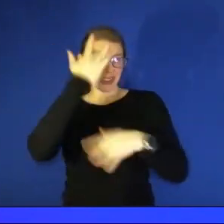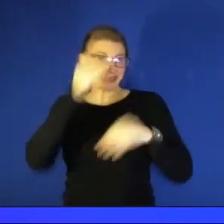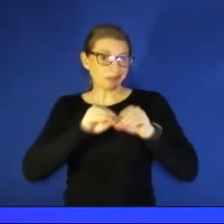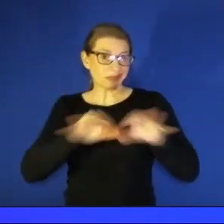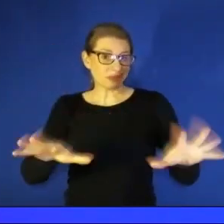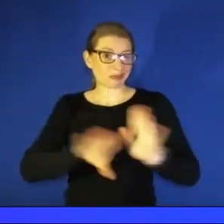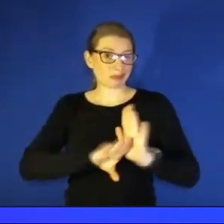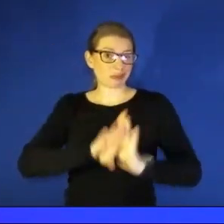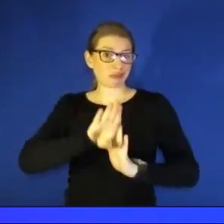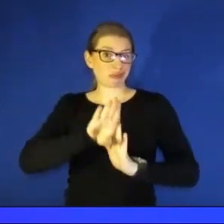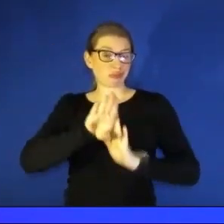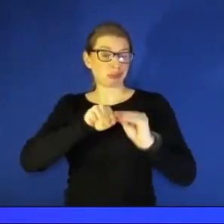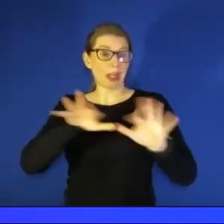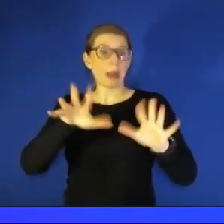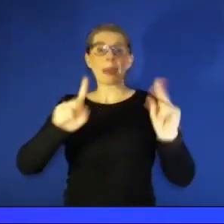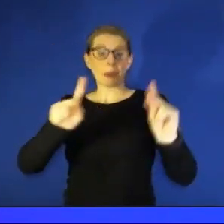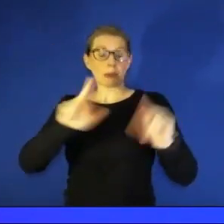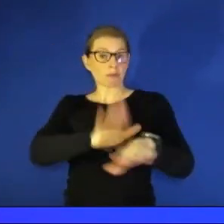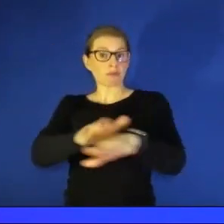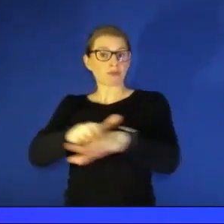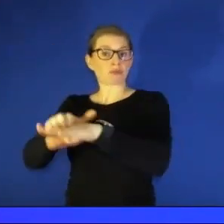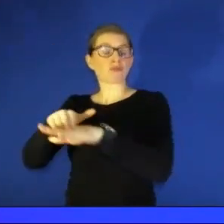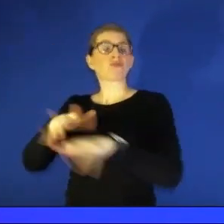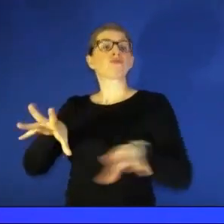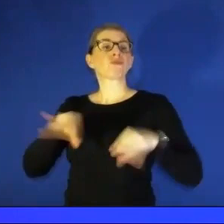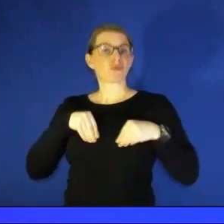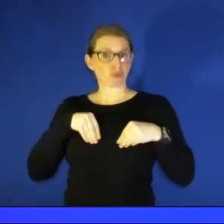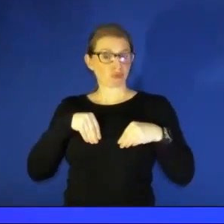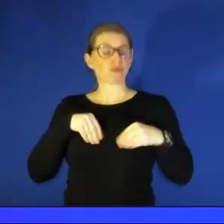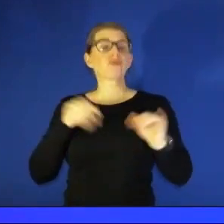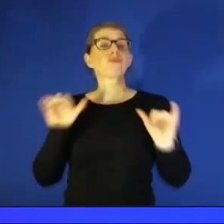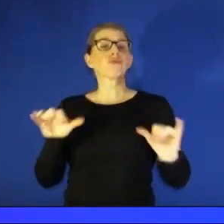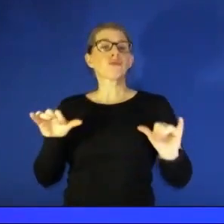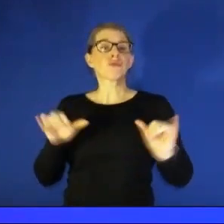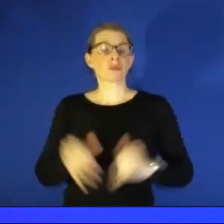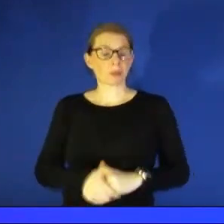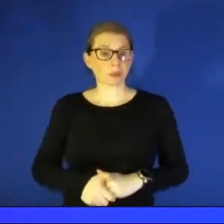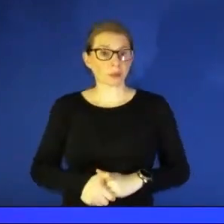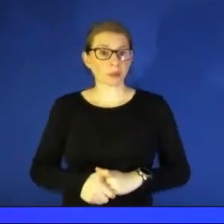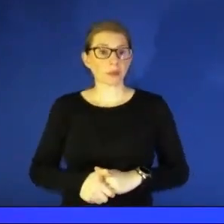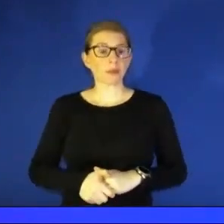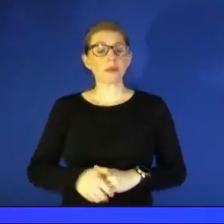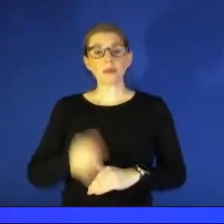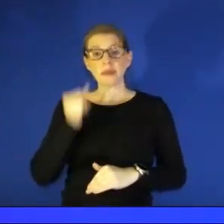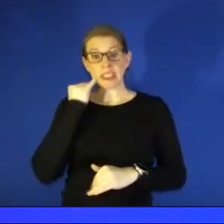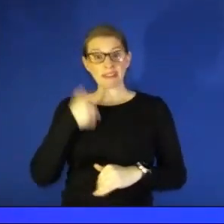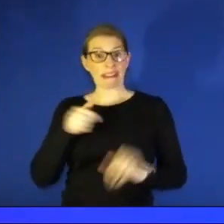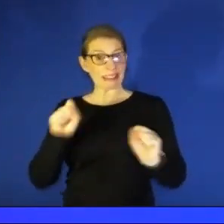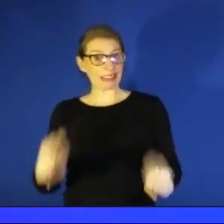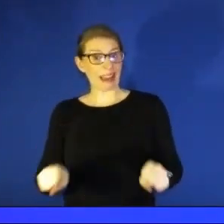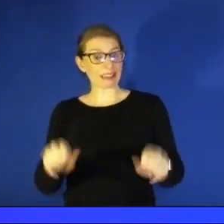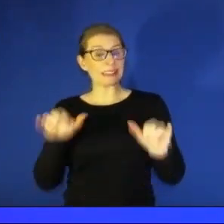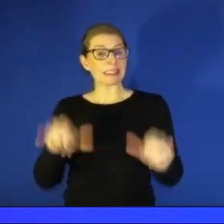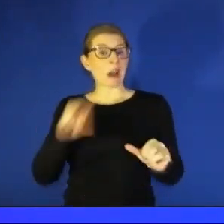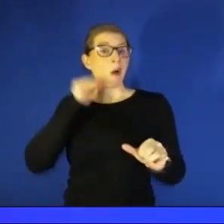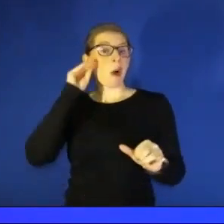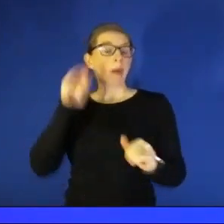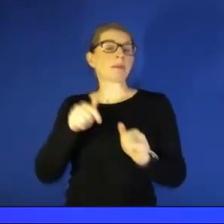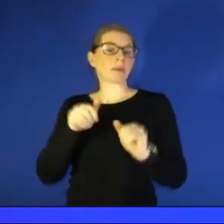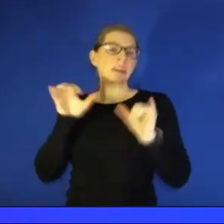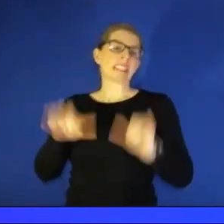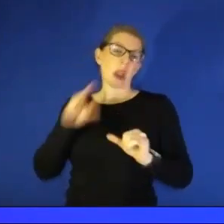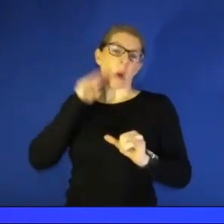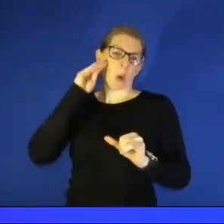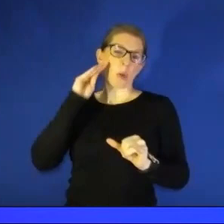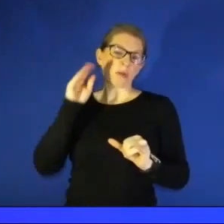heeded warnings from people like Dr. Hawkinson to say that you should stay home and try and avoid being out in public if at all possible.